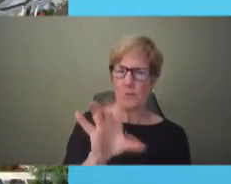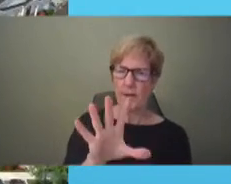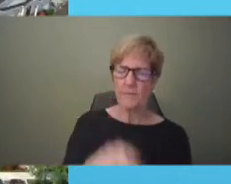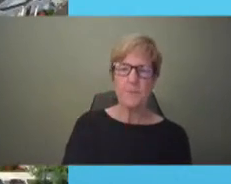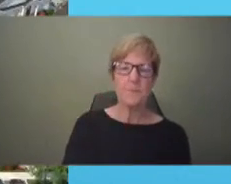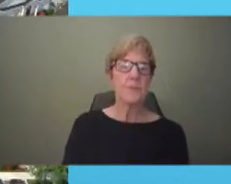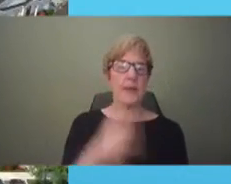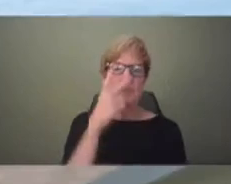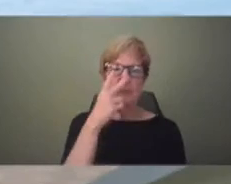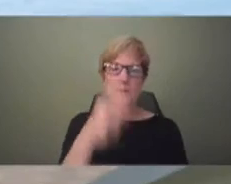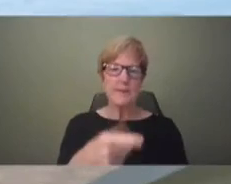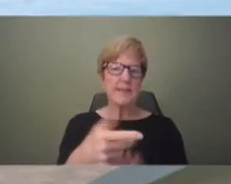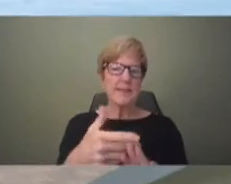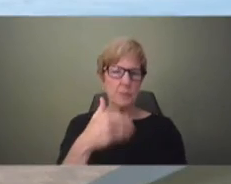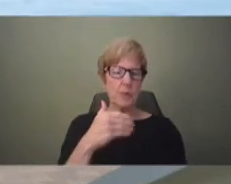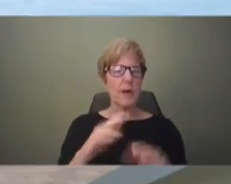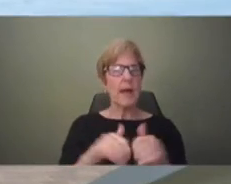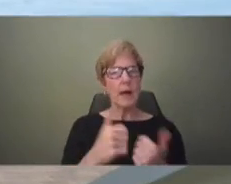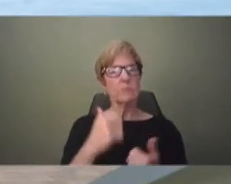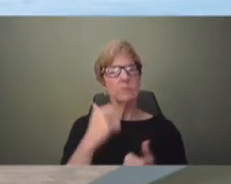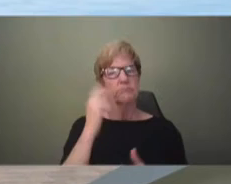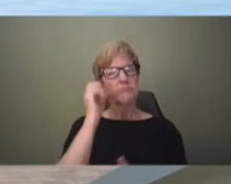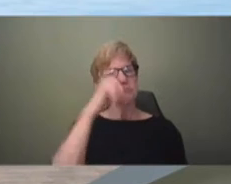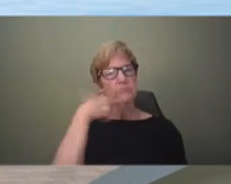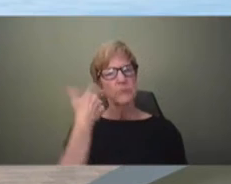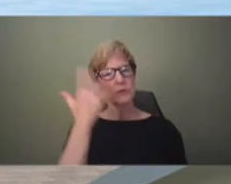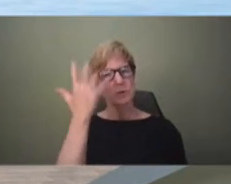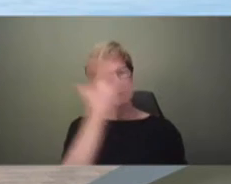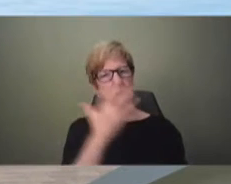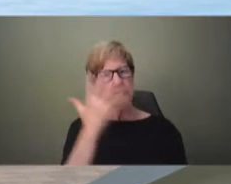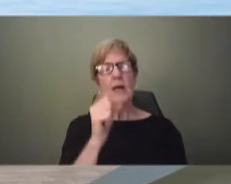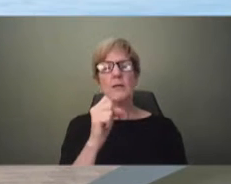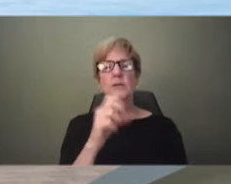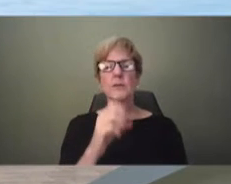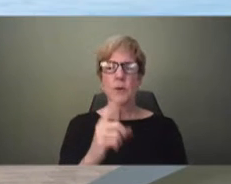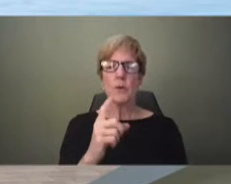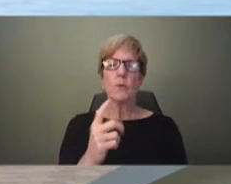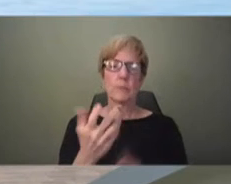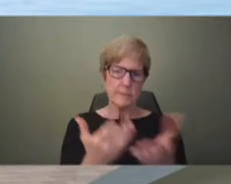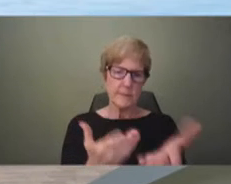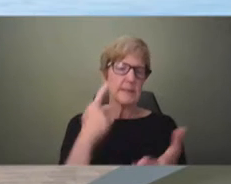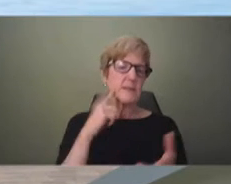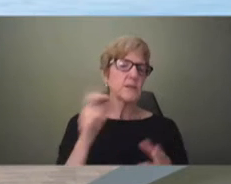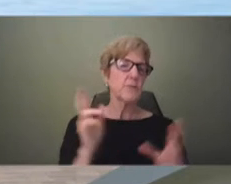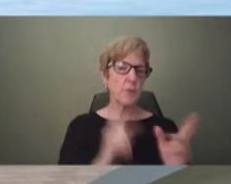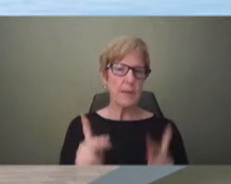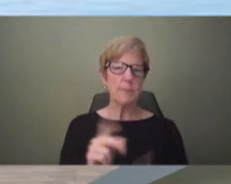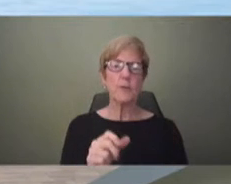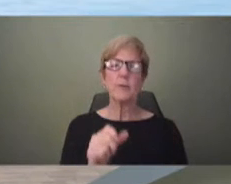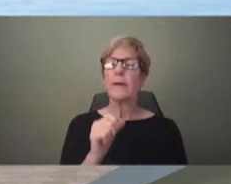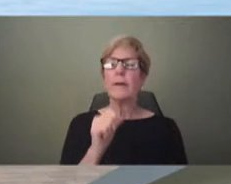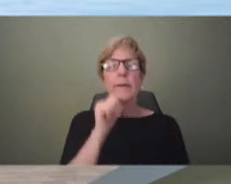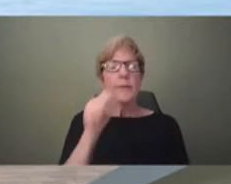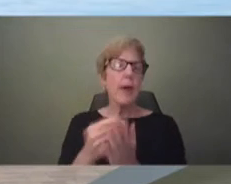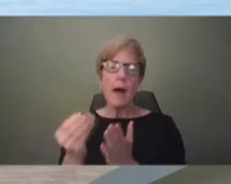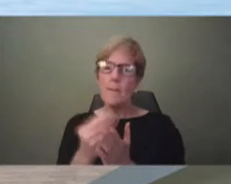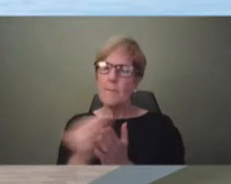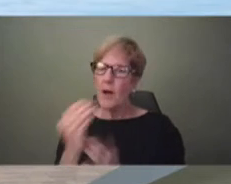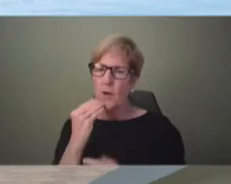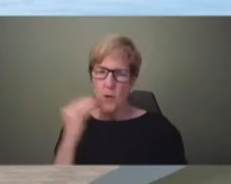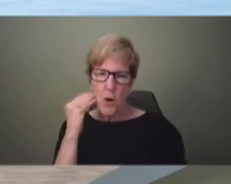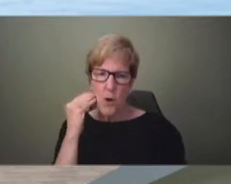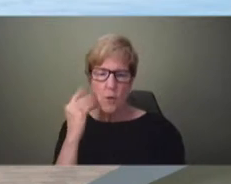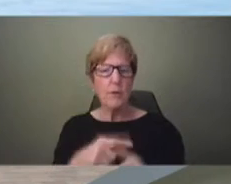hearings this is how the product type works um so that there are again this is for folks that are not home buyers but don't want to be in a